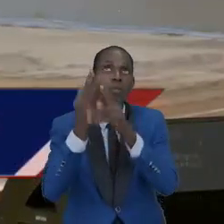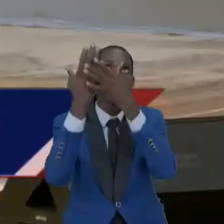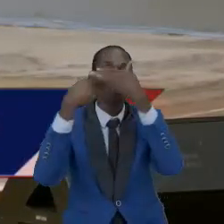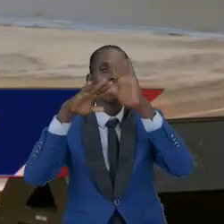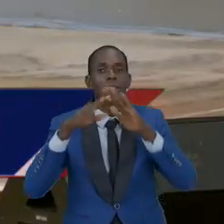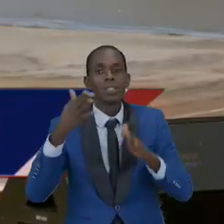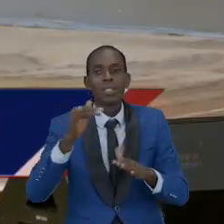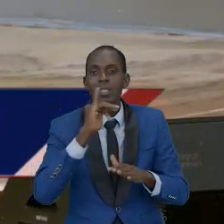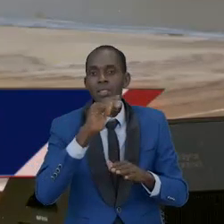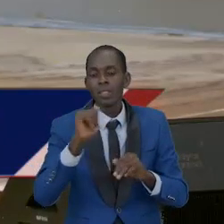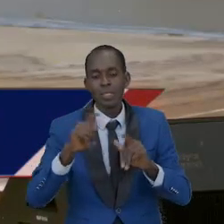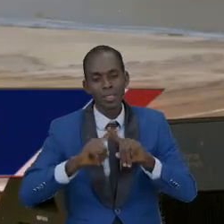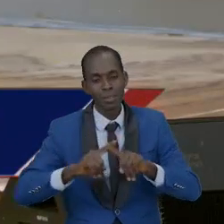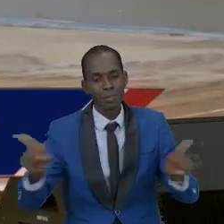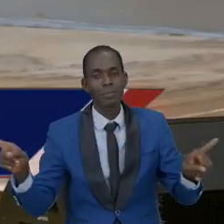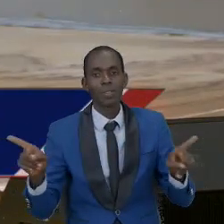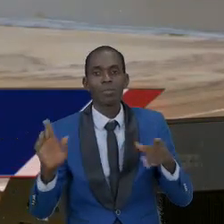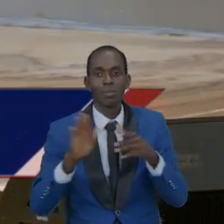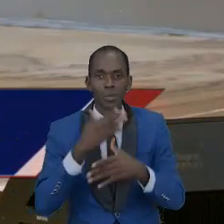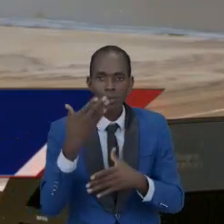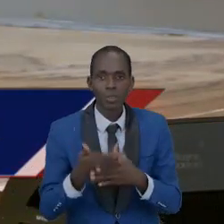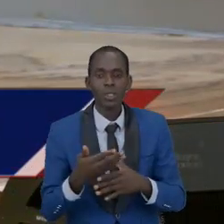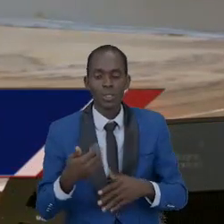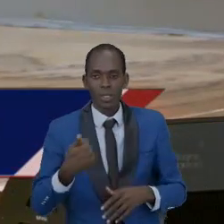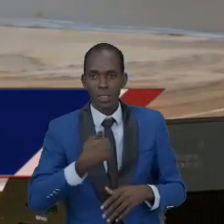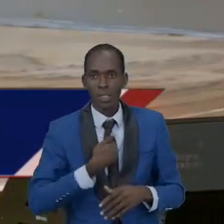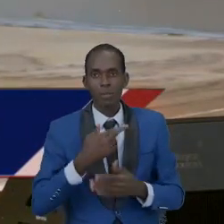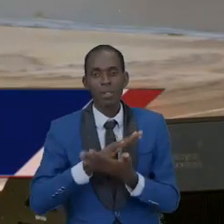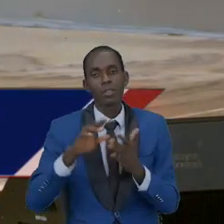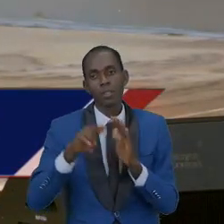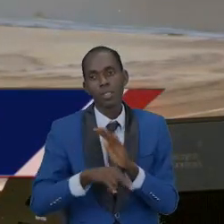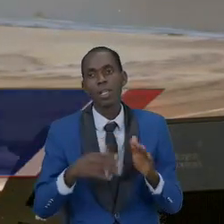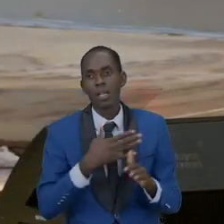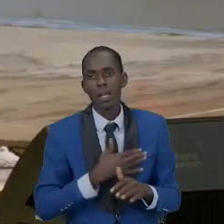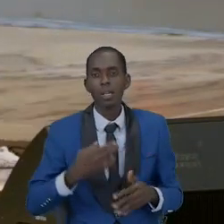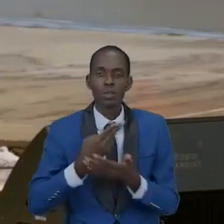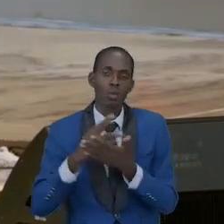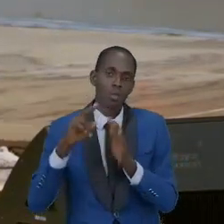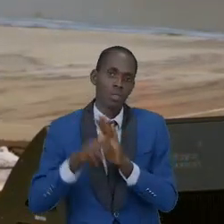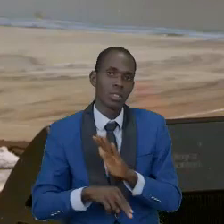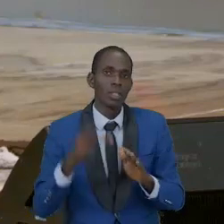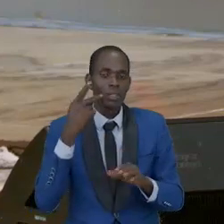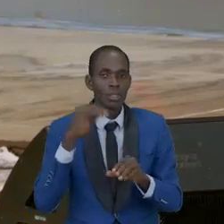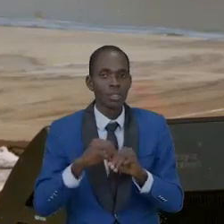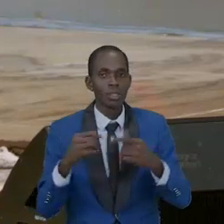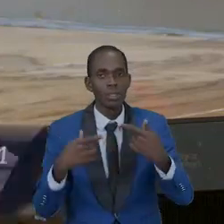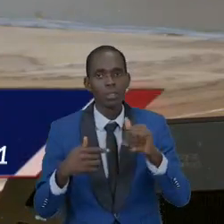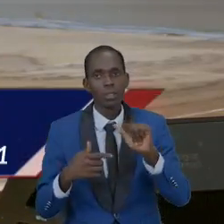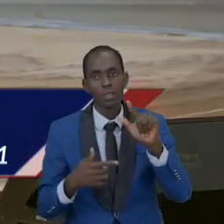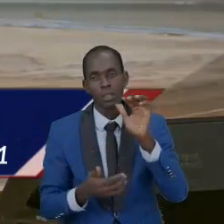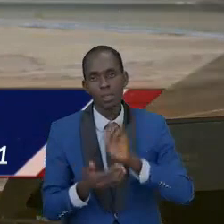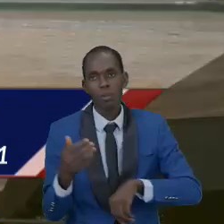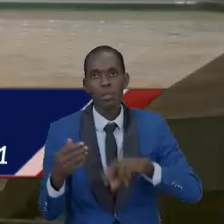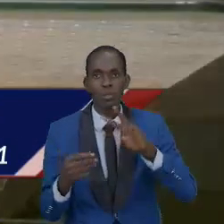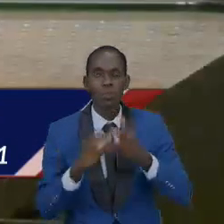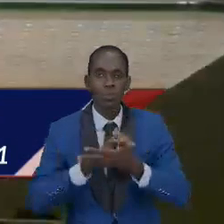gulf between self-righteousness and true godliness. It also says in Galatians chapter 2, and we're looking at